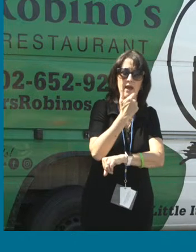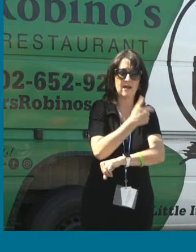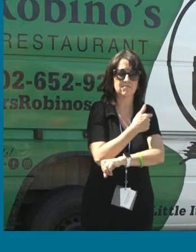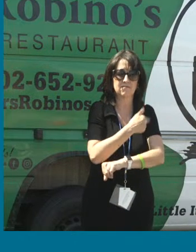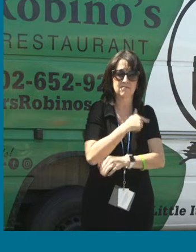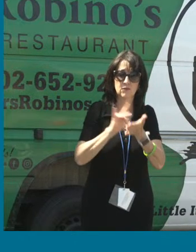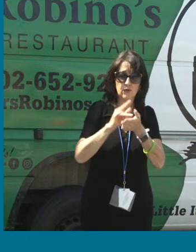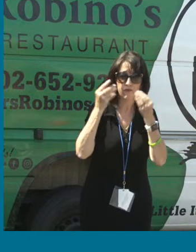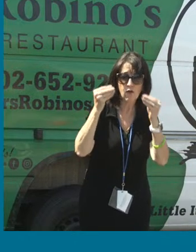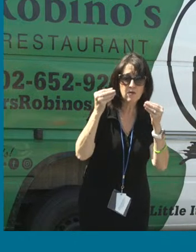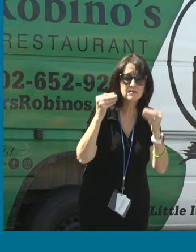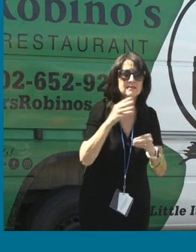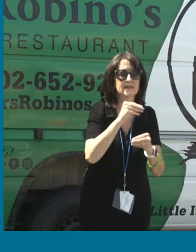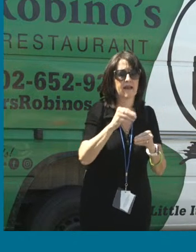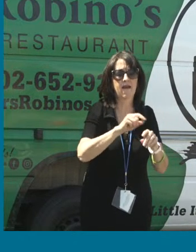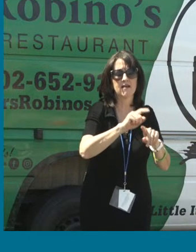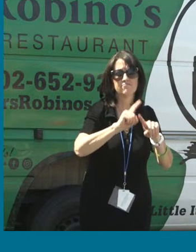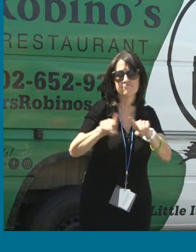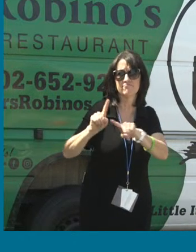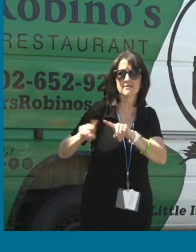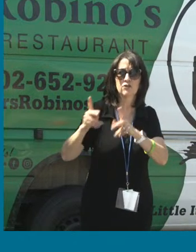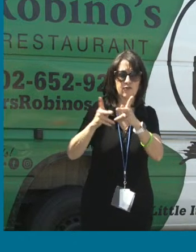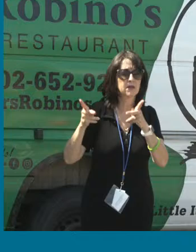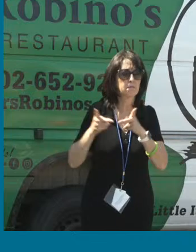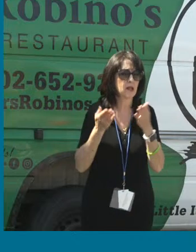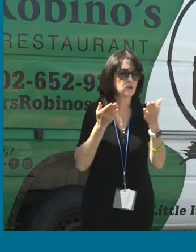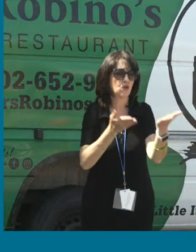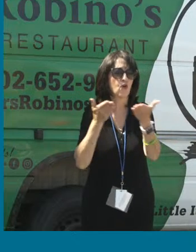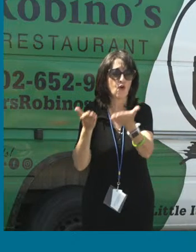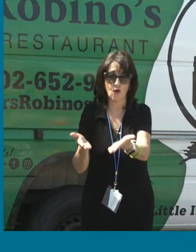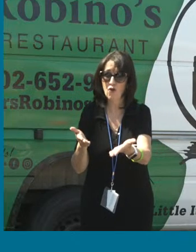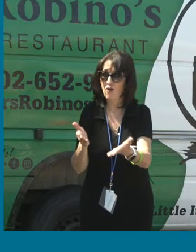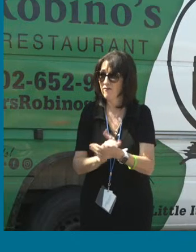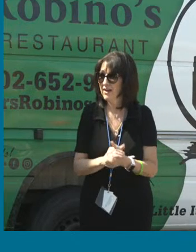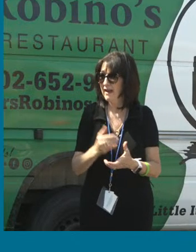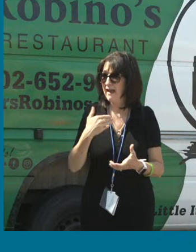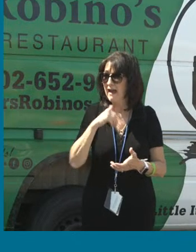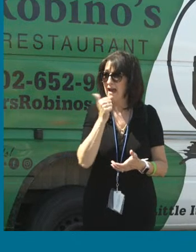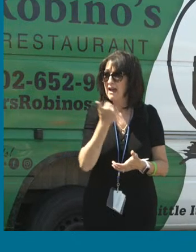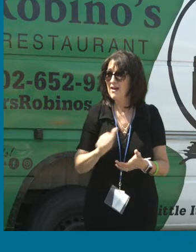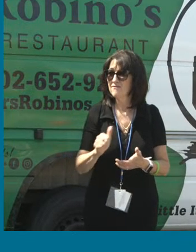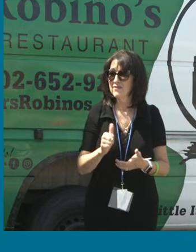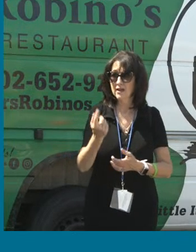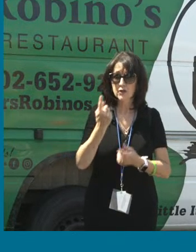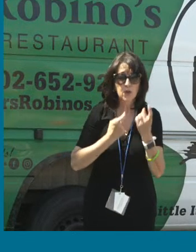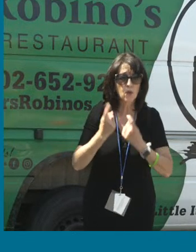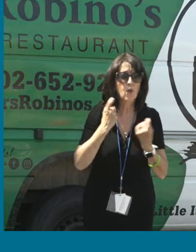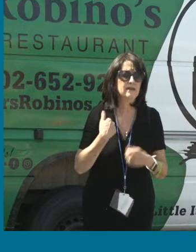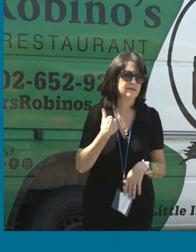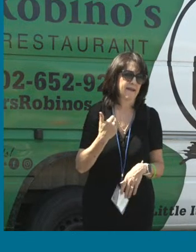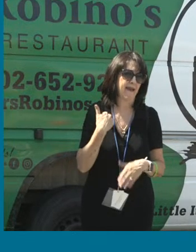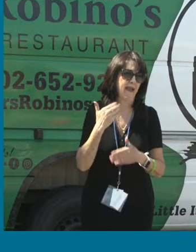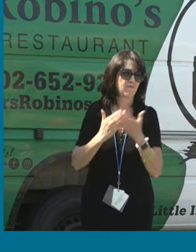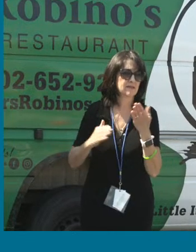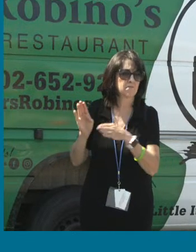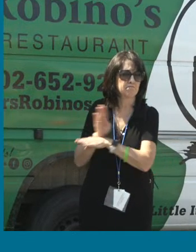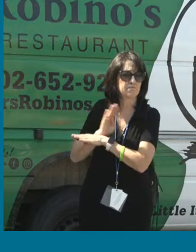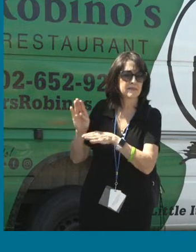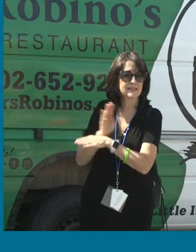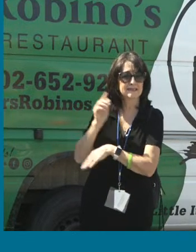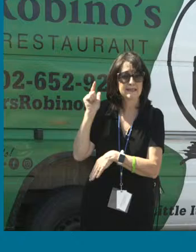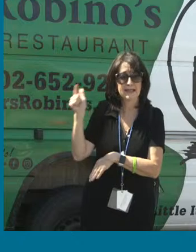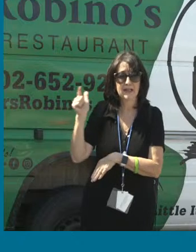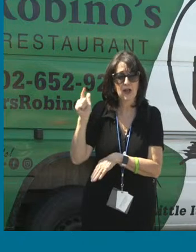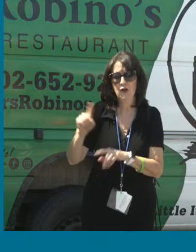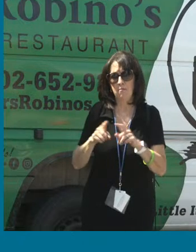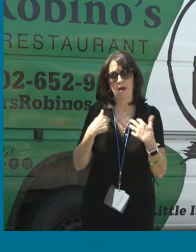us today, and we entertain any questions. I know we have some individual interviews to do afterwards. And again, thank you to Mrs. Rubino's